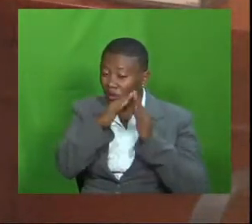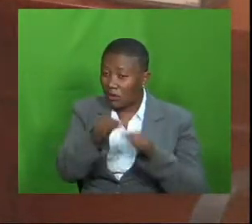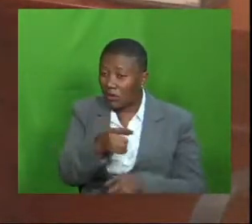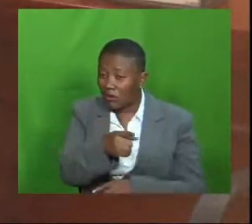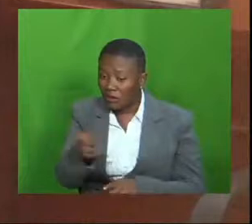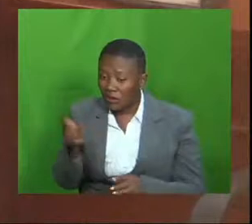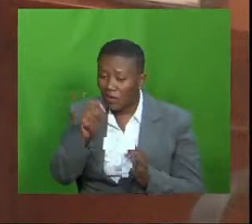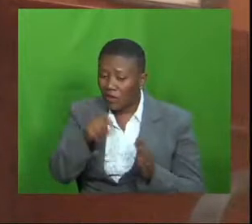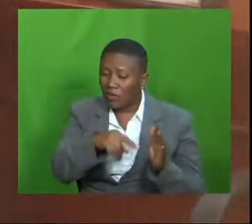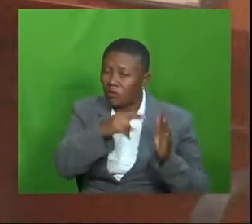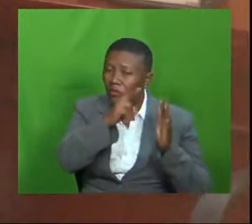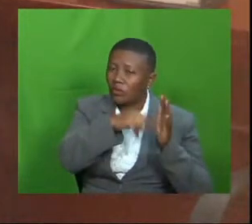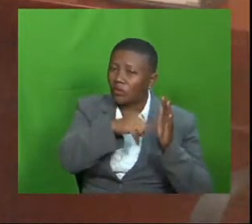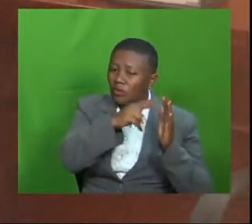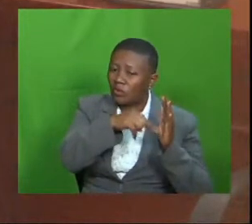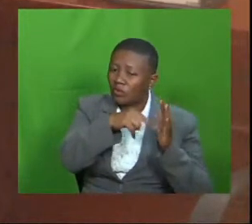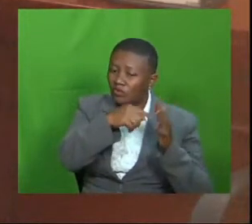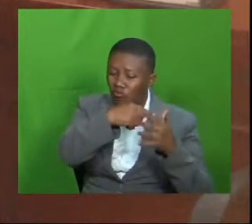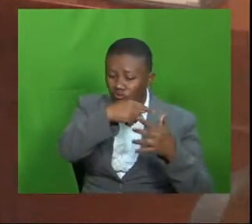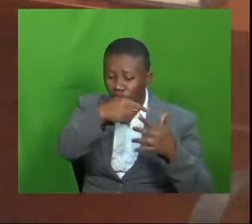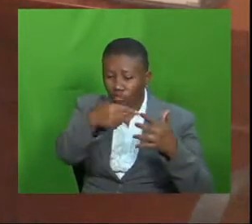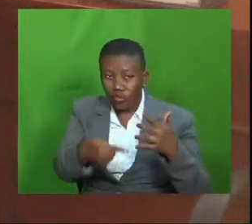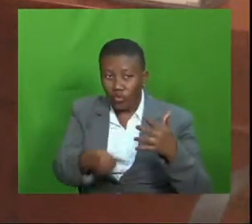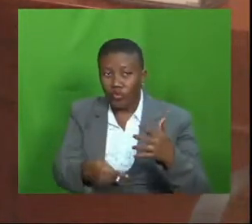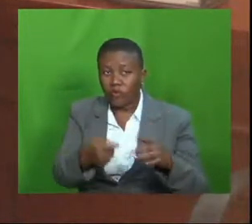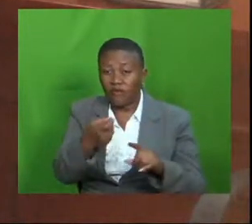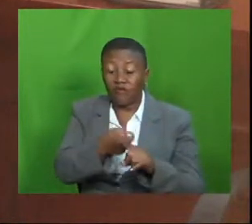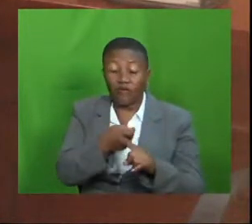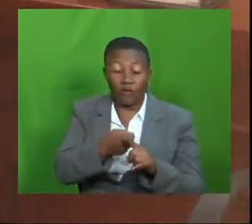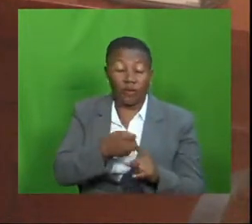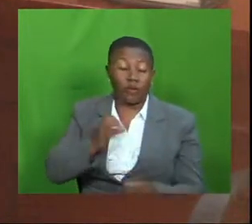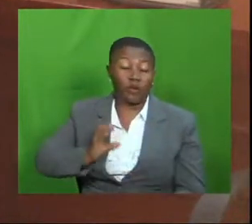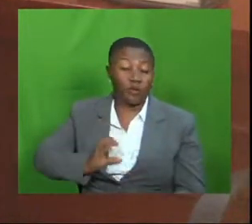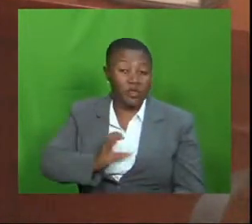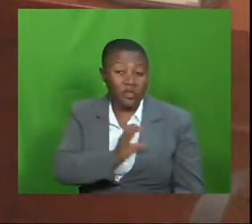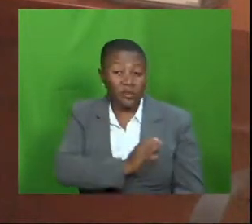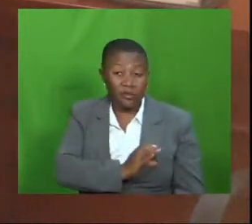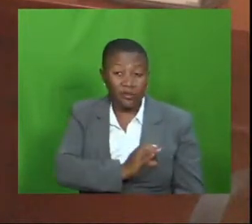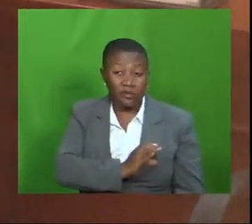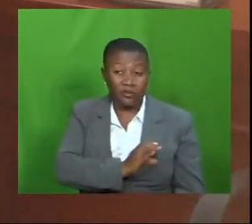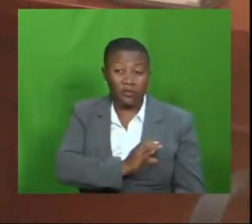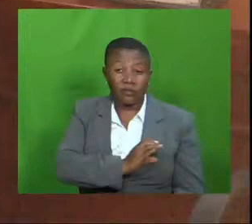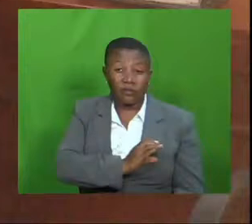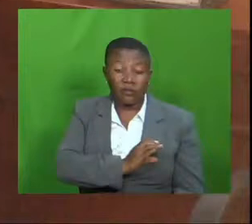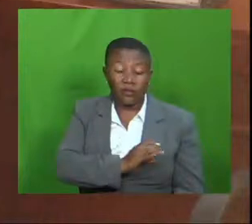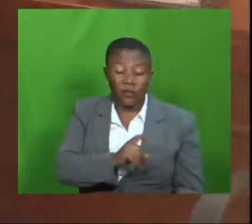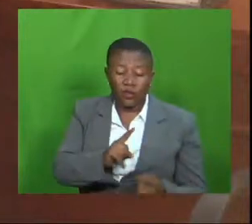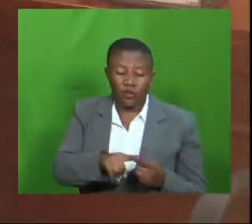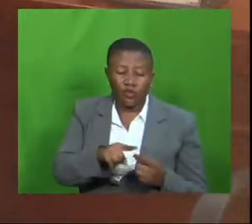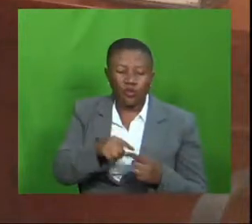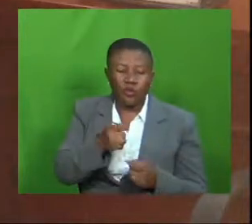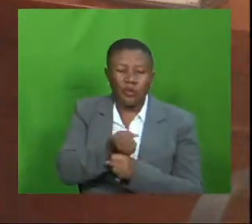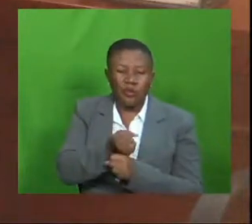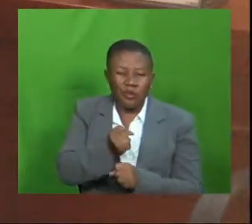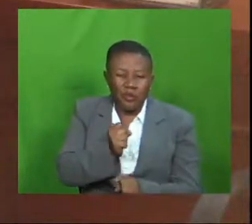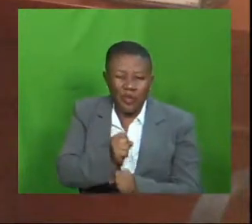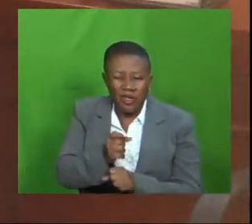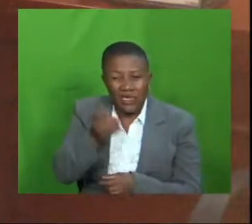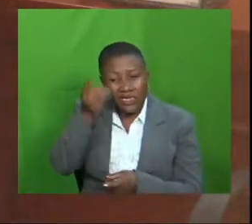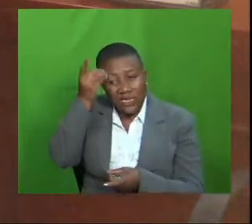recommendations of the committee. in order to make a determination.